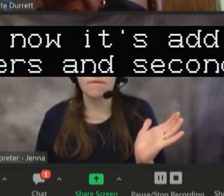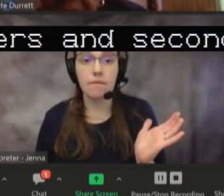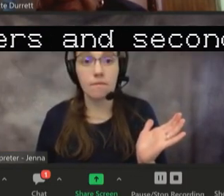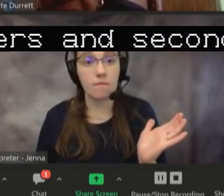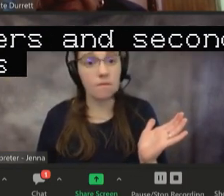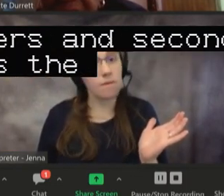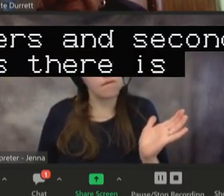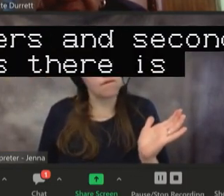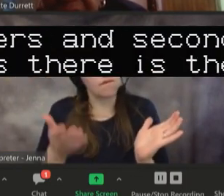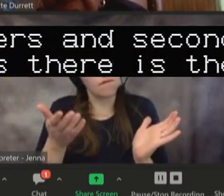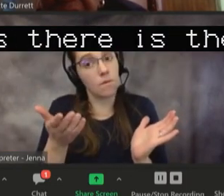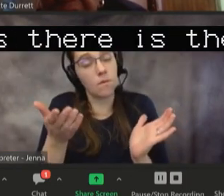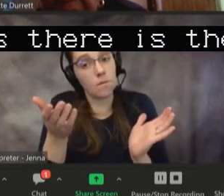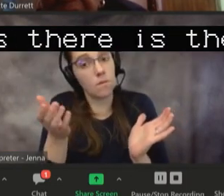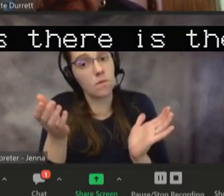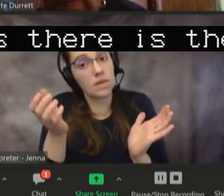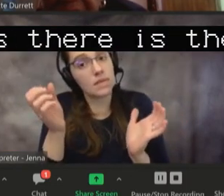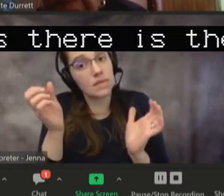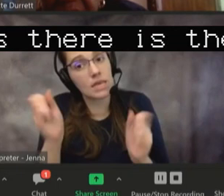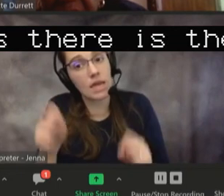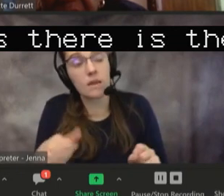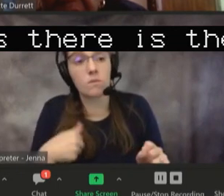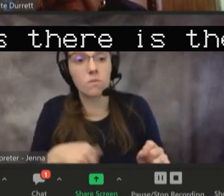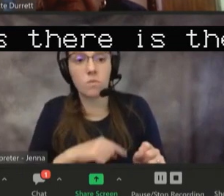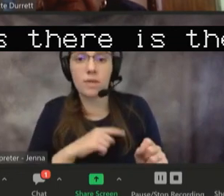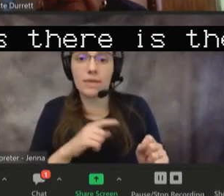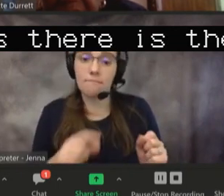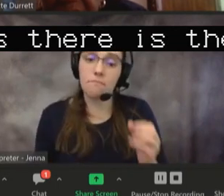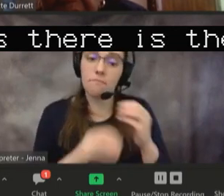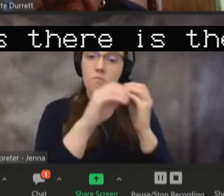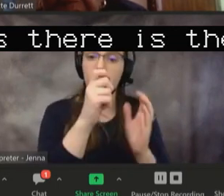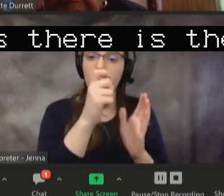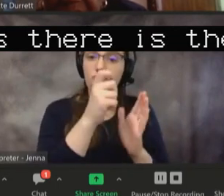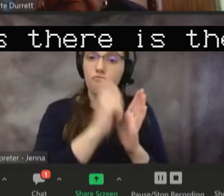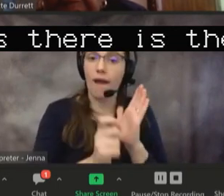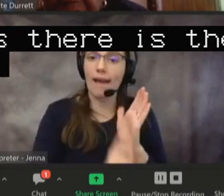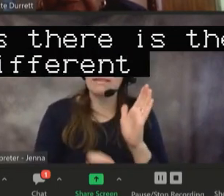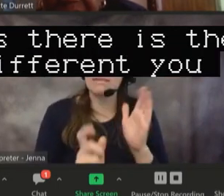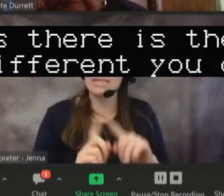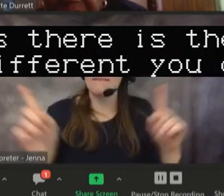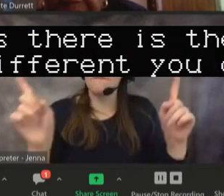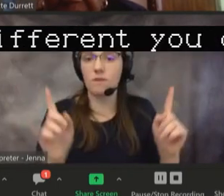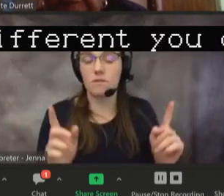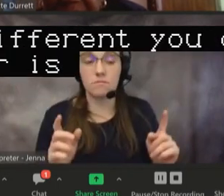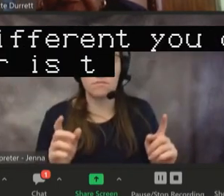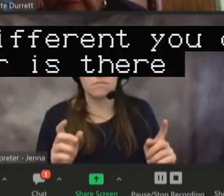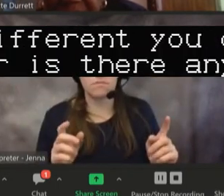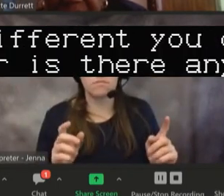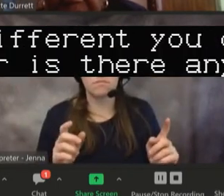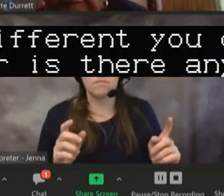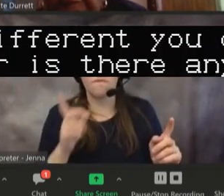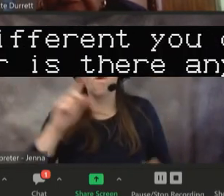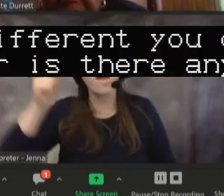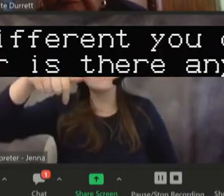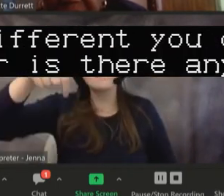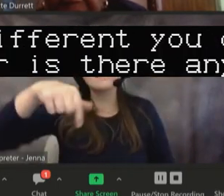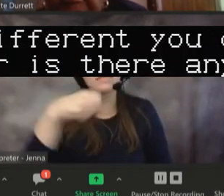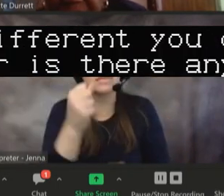different we can think of, or is there anything about this year that might make it